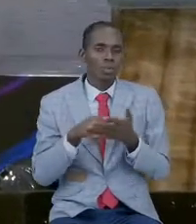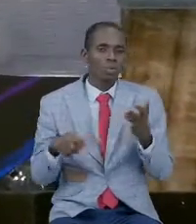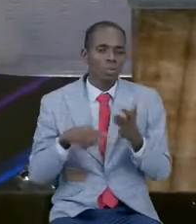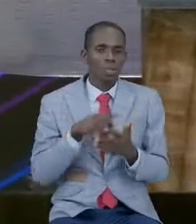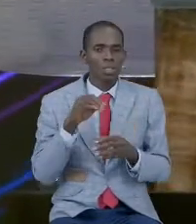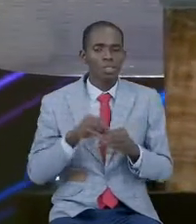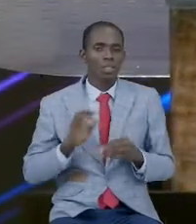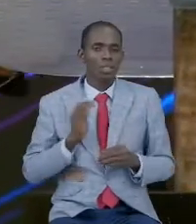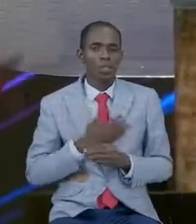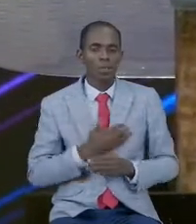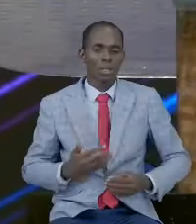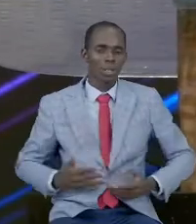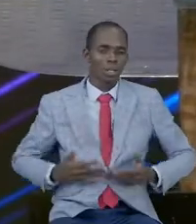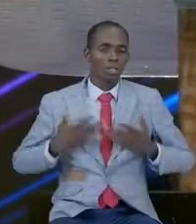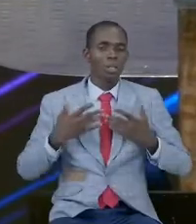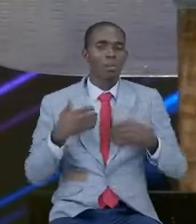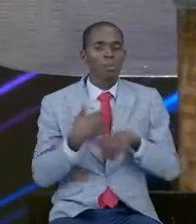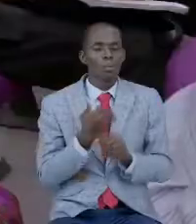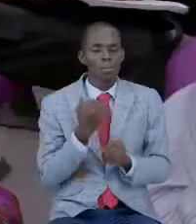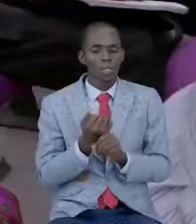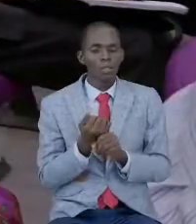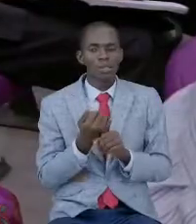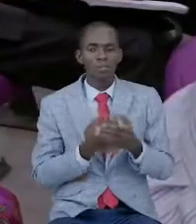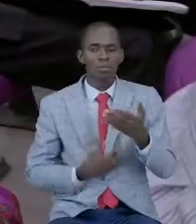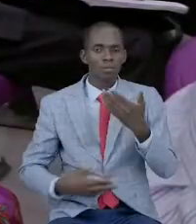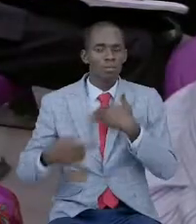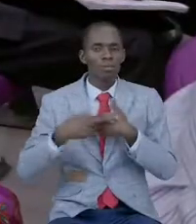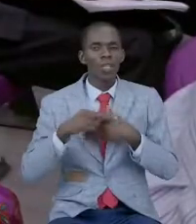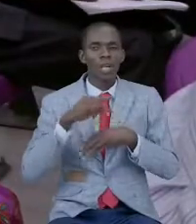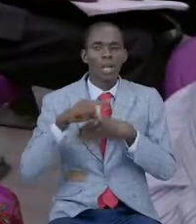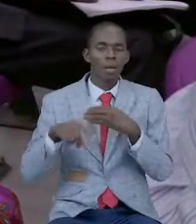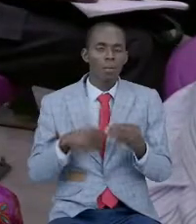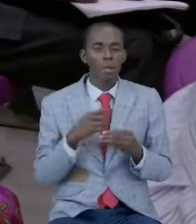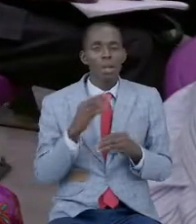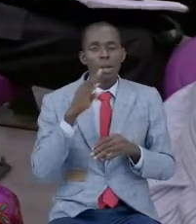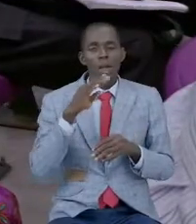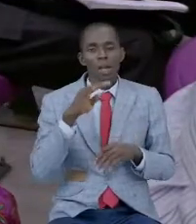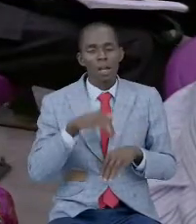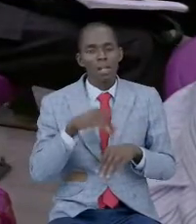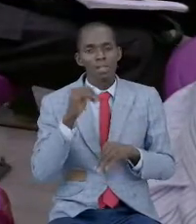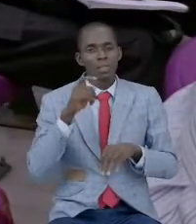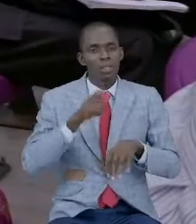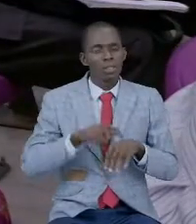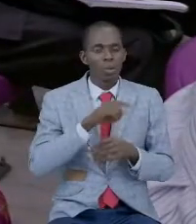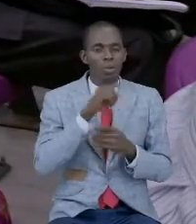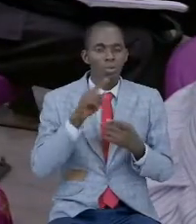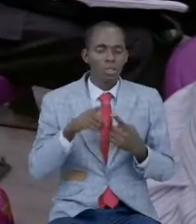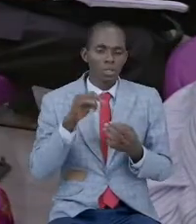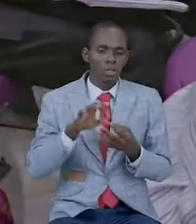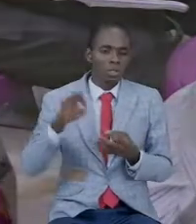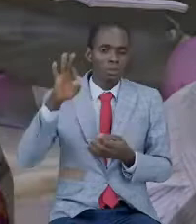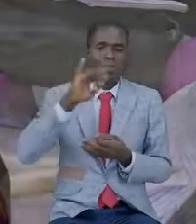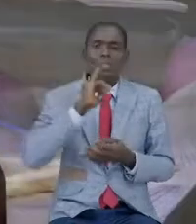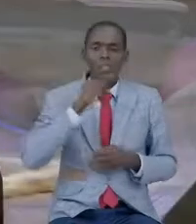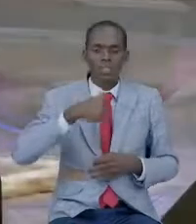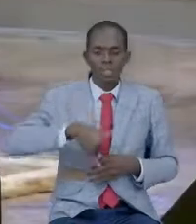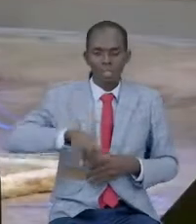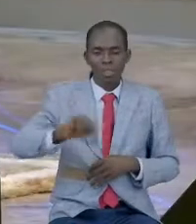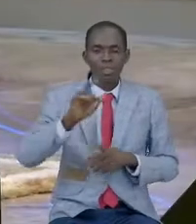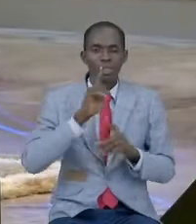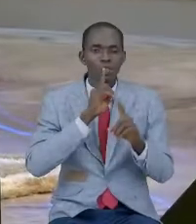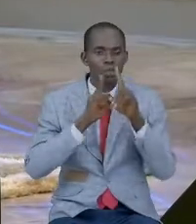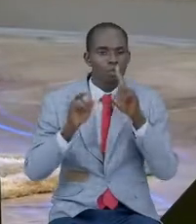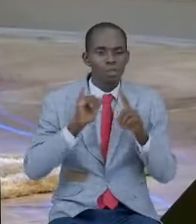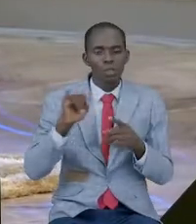make restitution about at the time when the Spirit is still speaking to our heart.